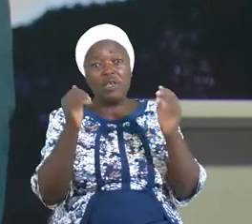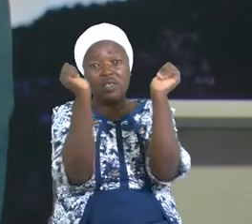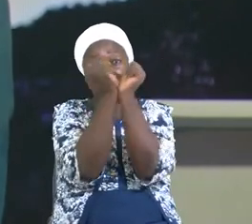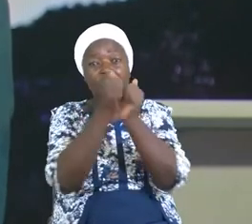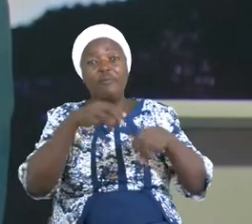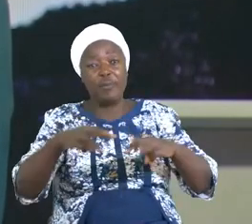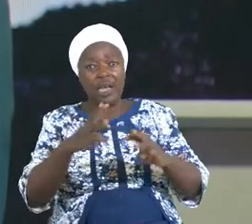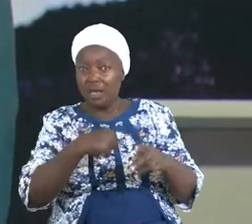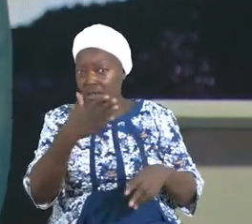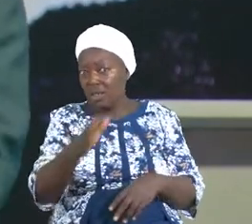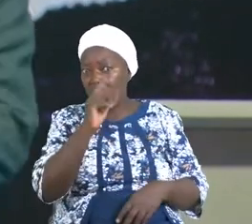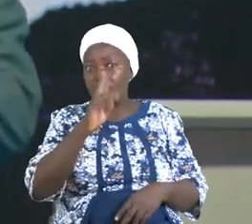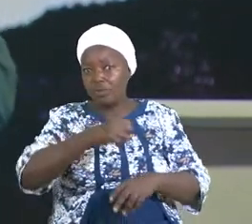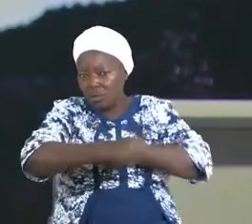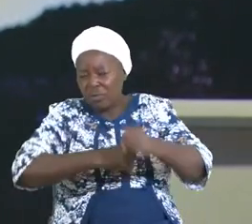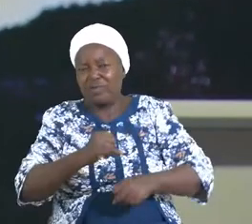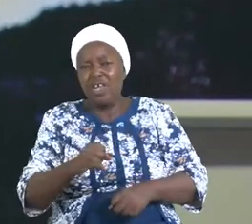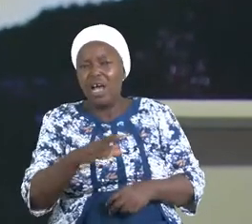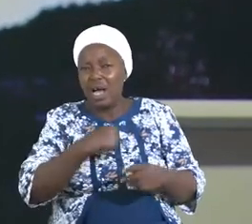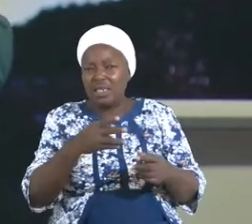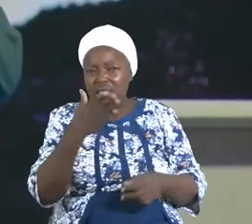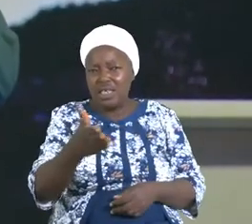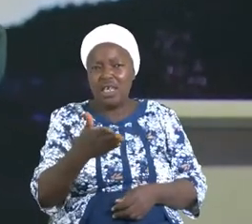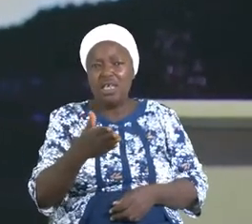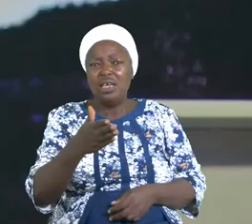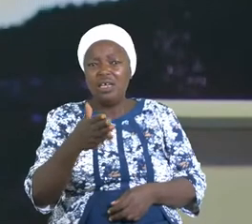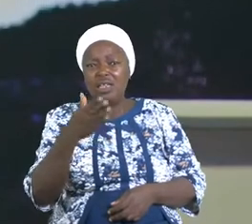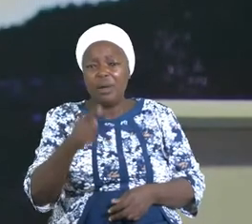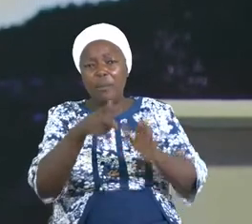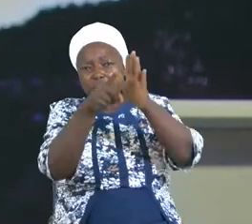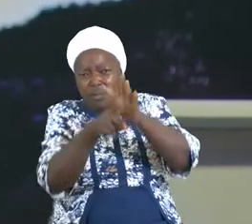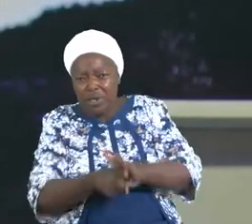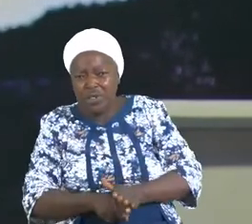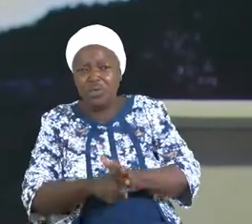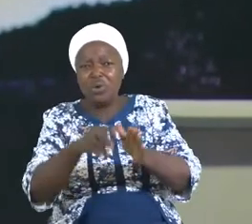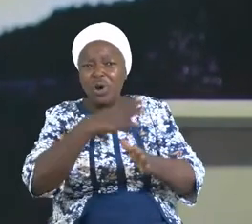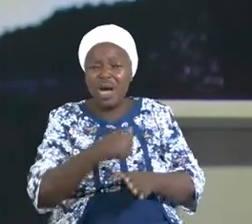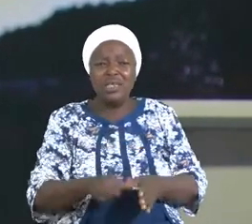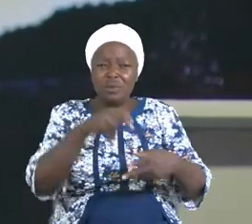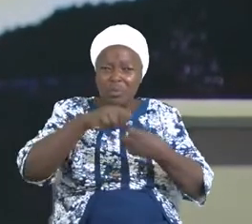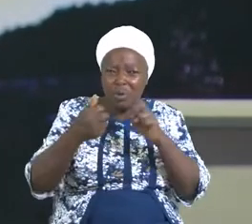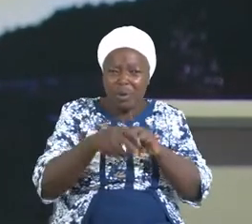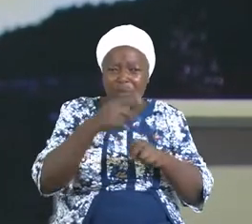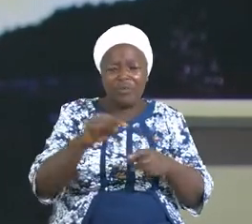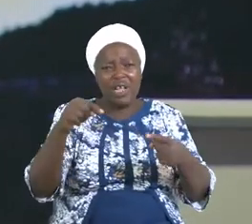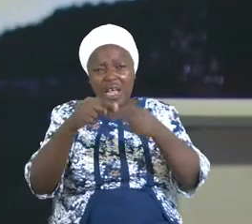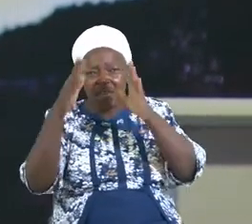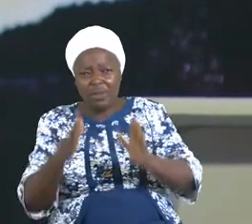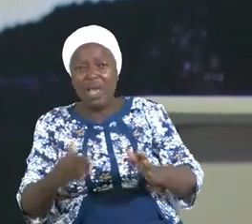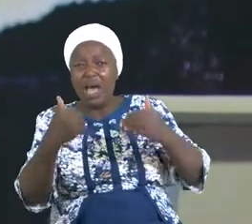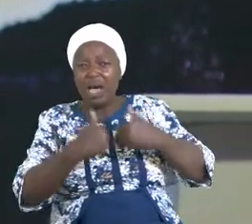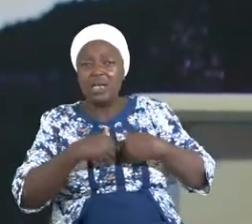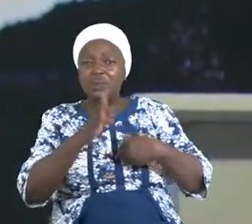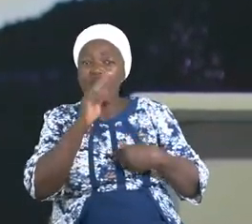been suffering, and there the pressure and the oppression of the enemy has been upon